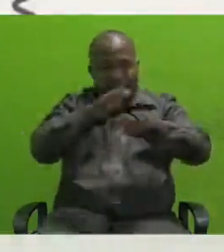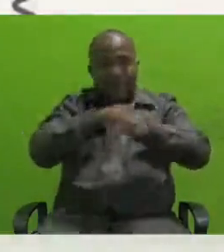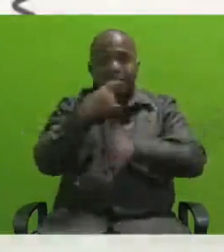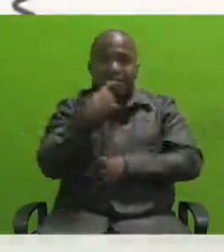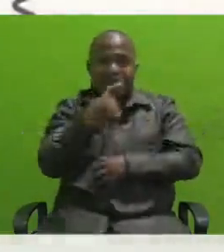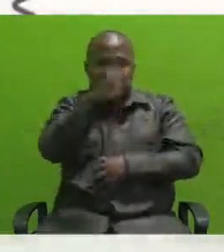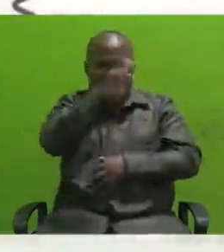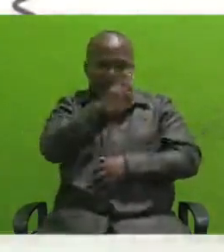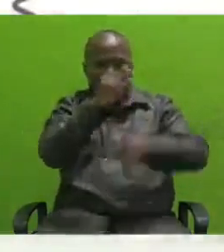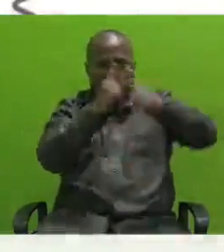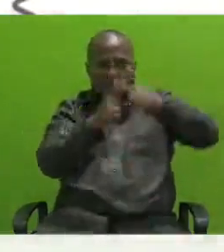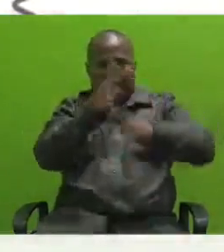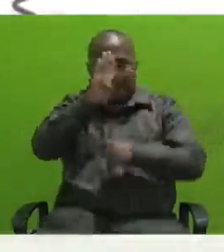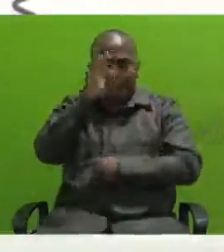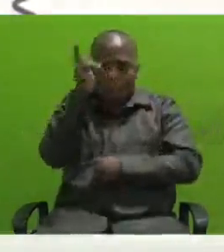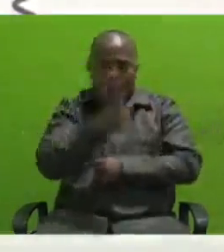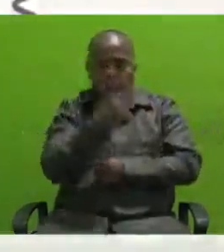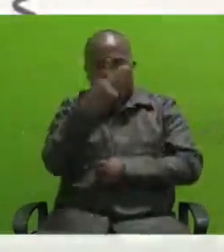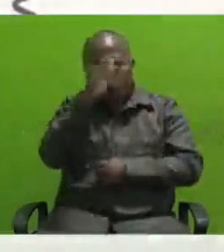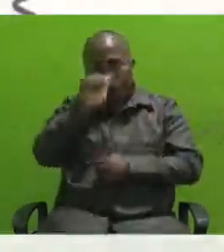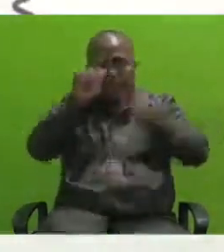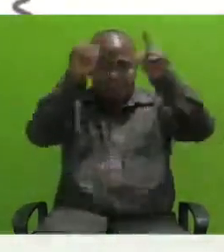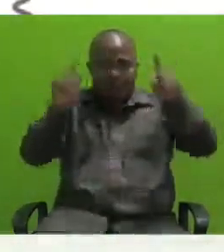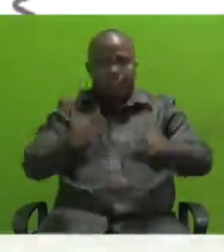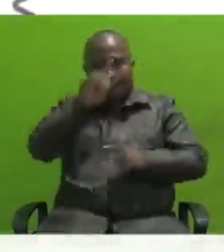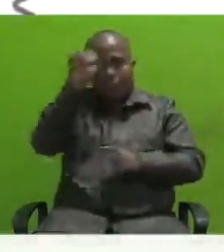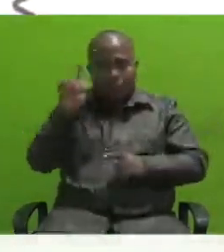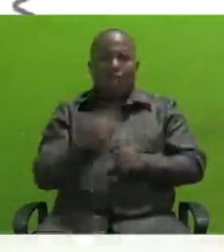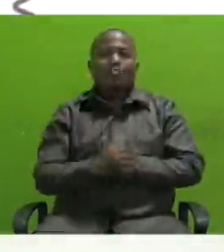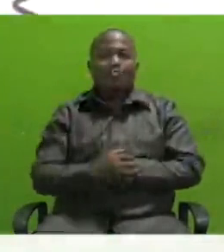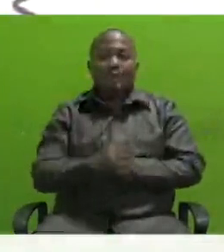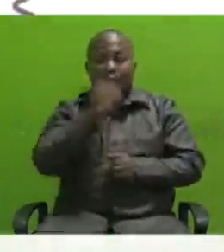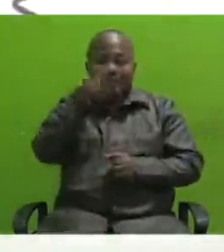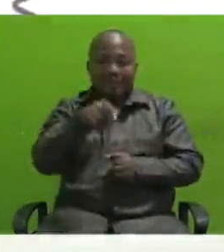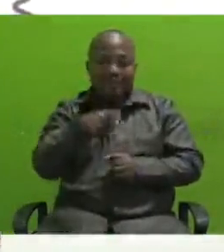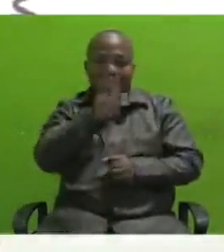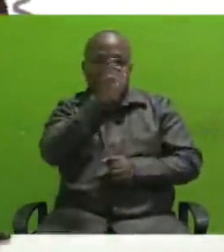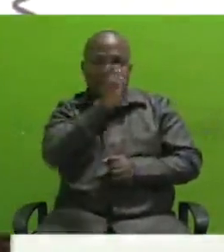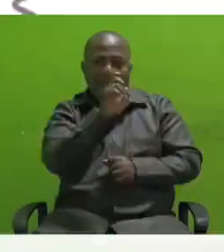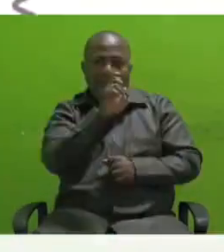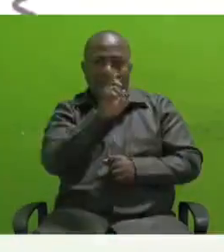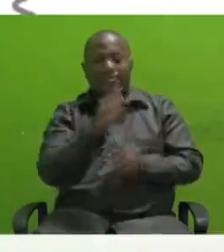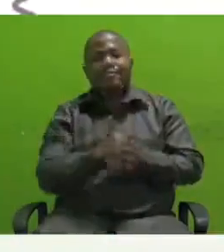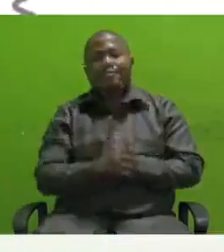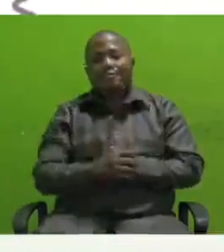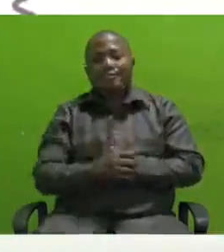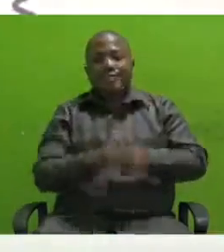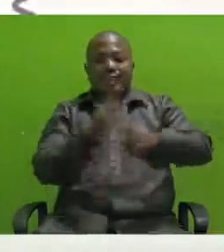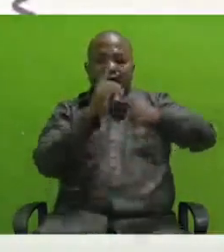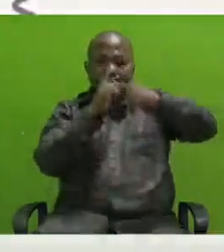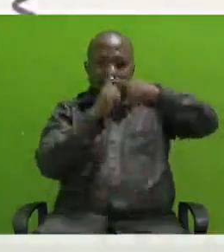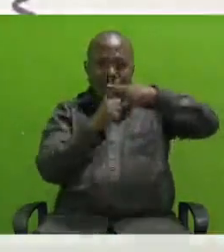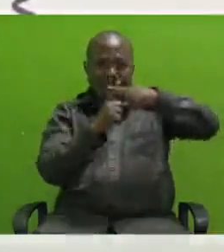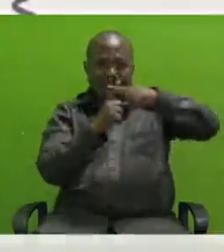which says x plus b over 2a squared. So this comes as it is, x plus